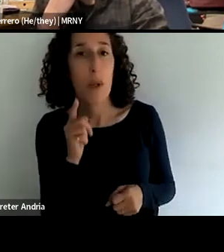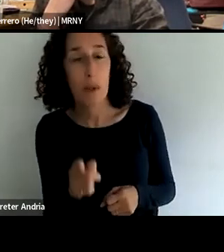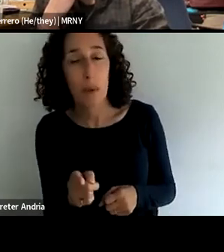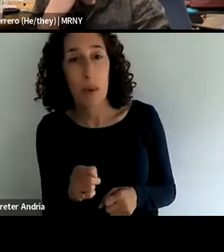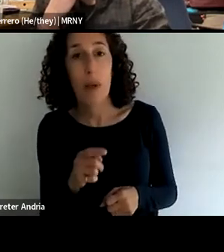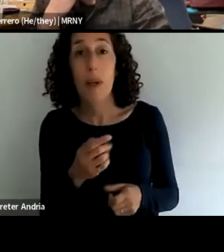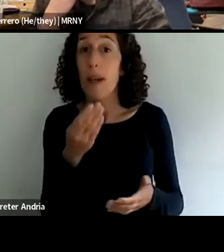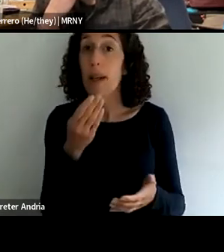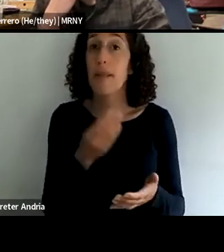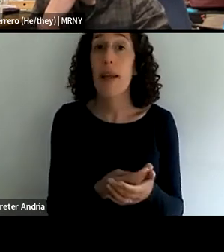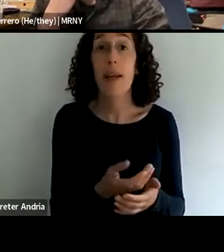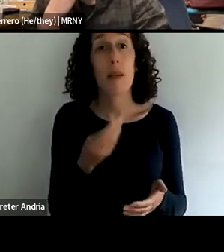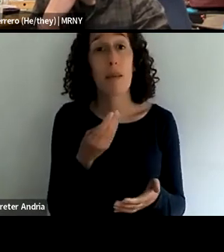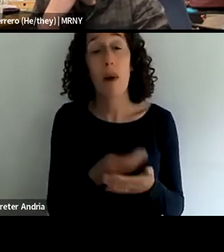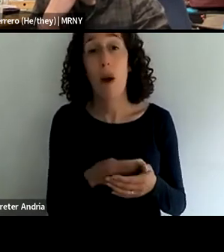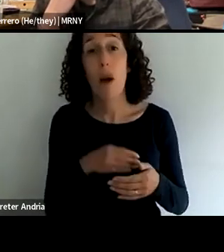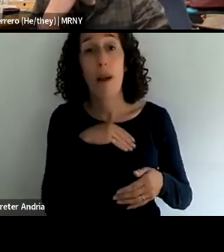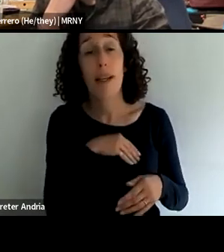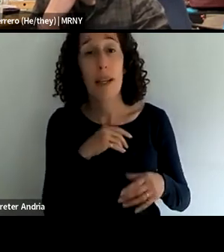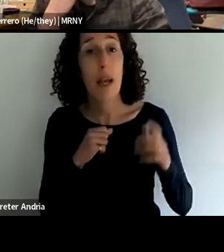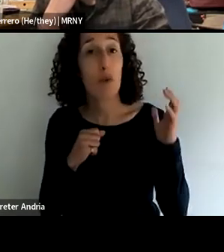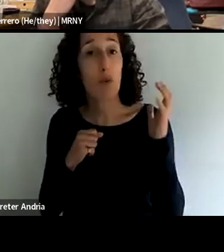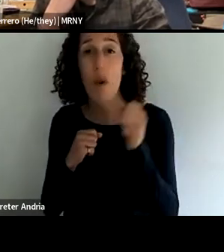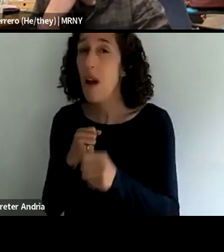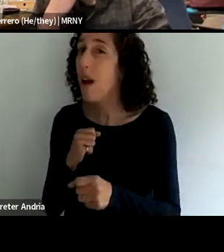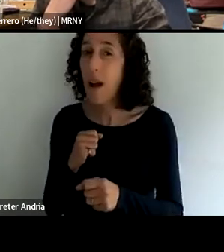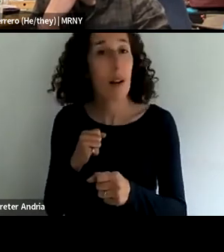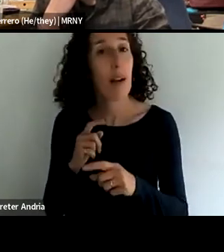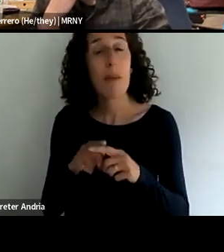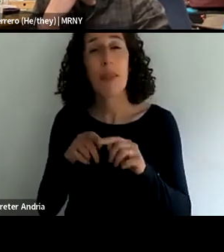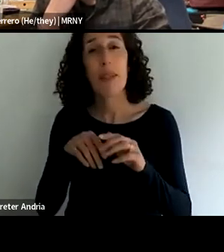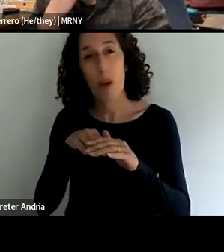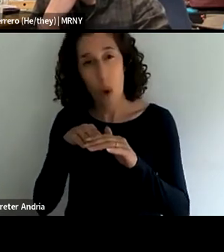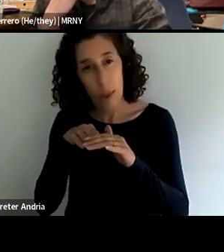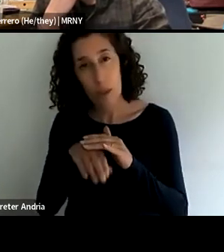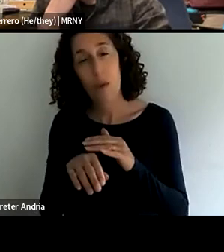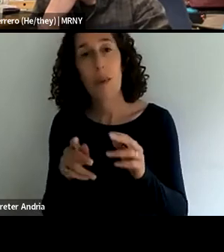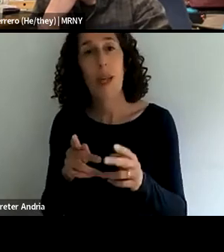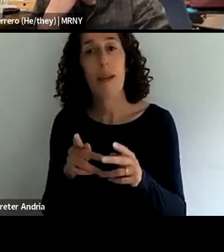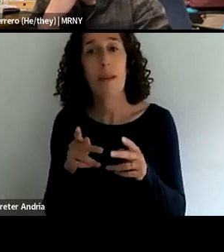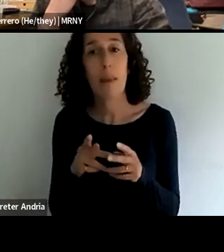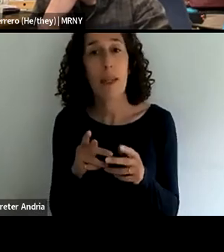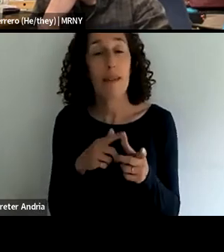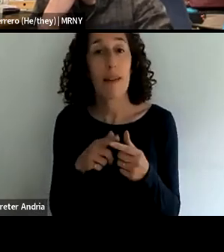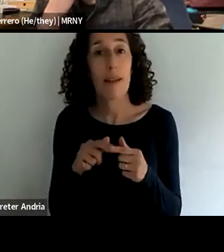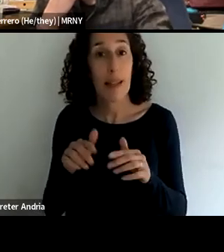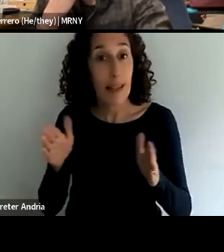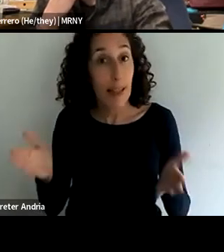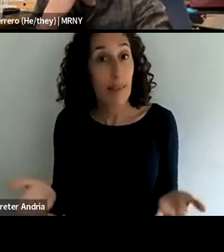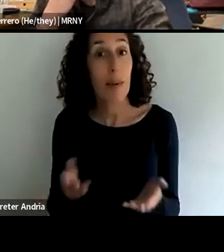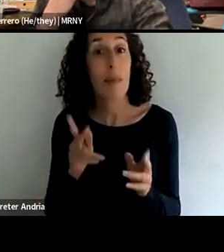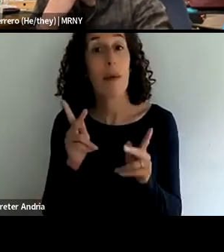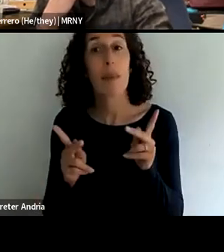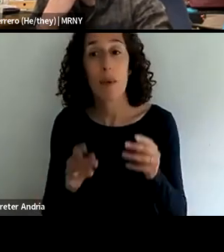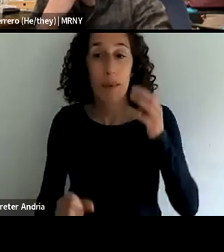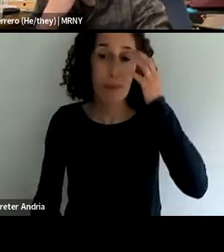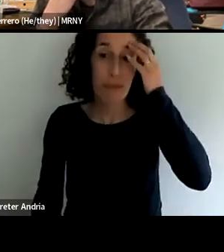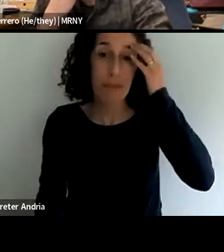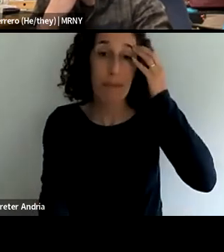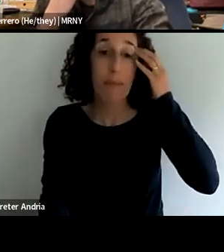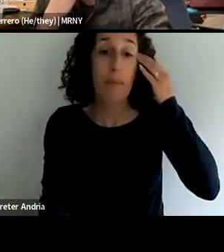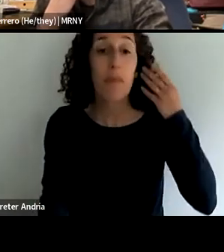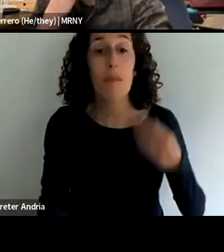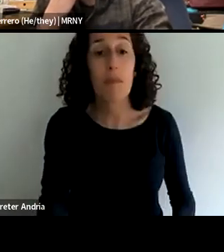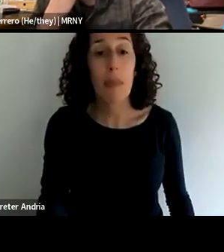and run, they tunnel into that space, right? And then they lift other people up with them so that we can all